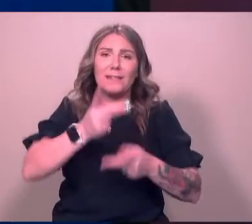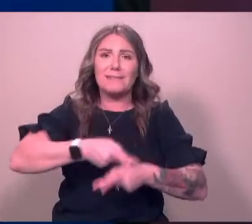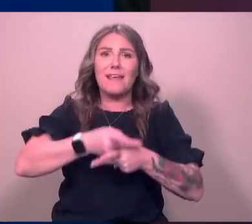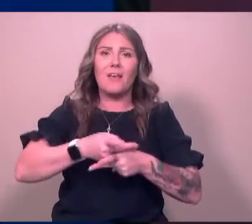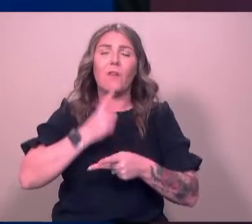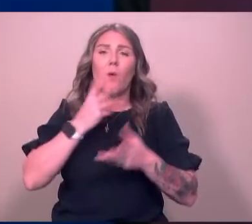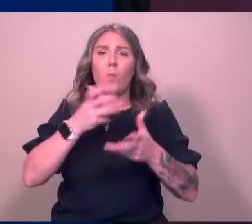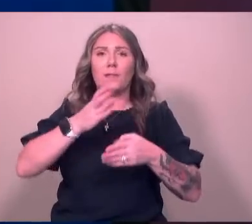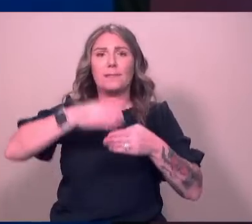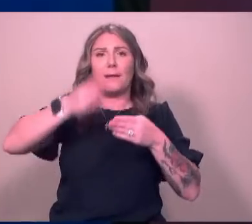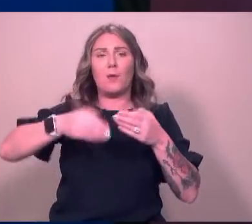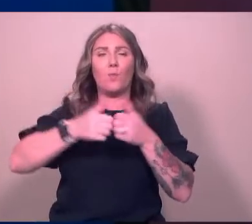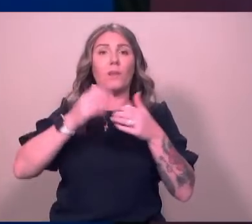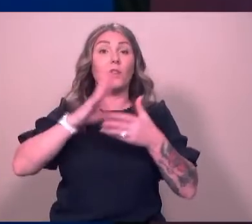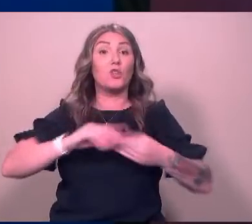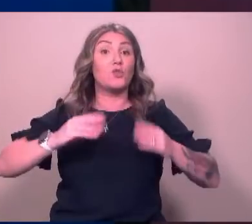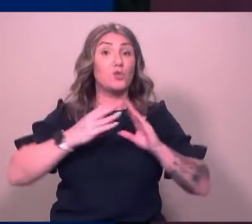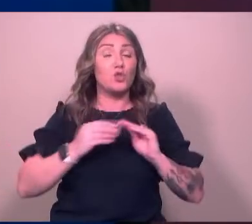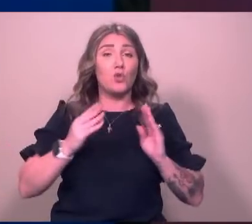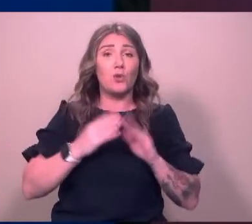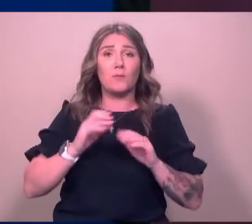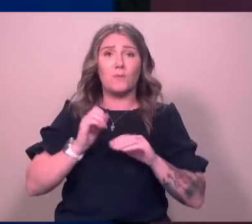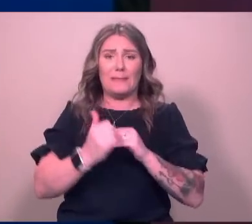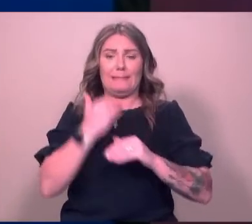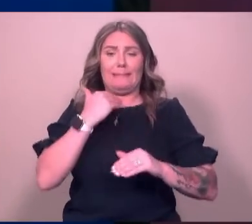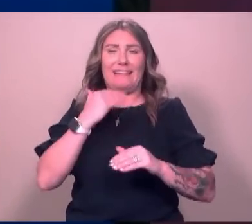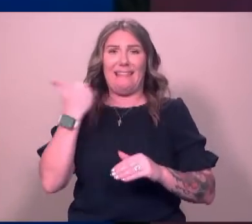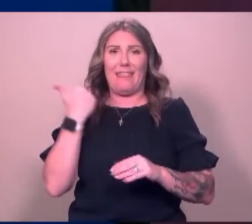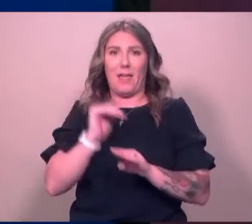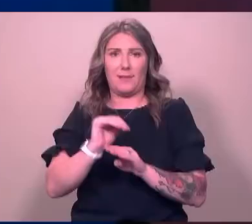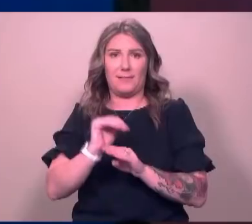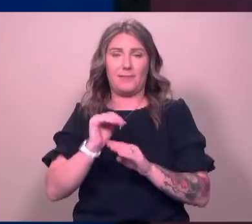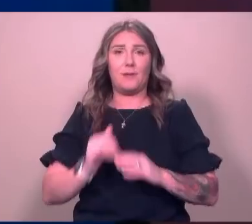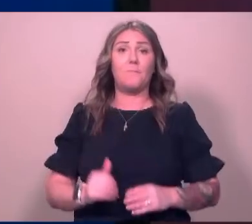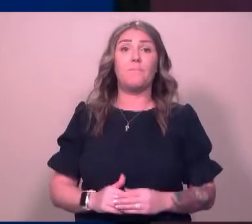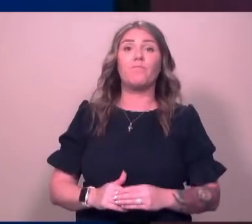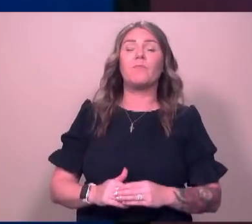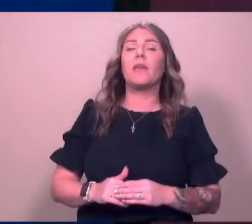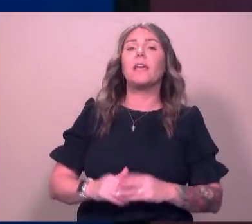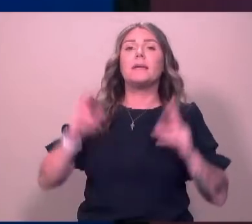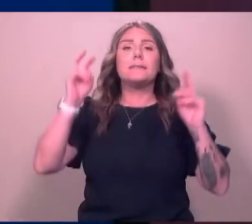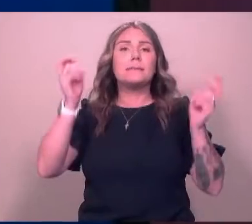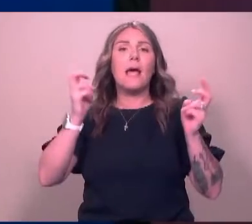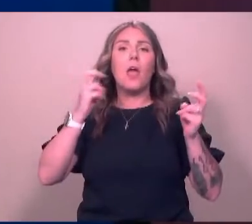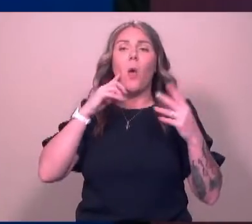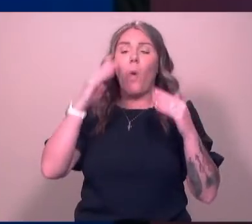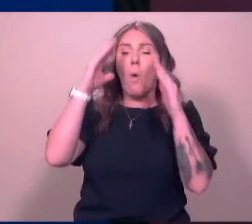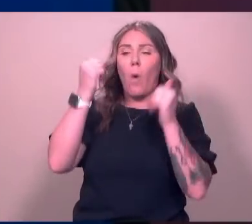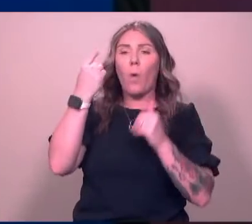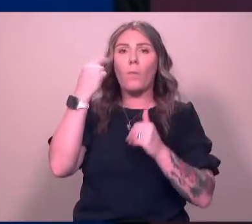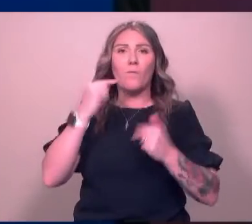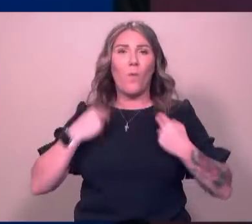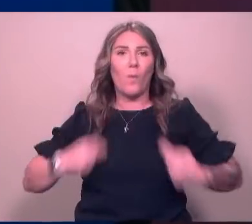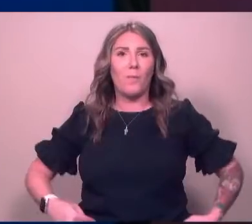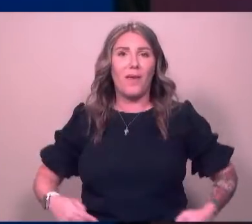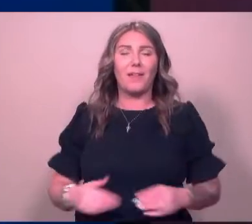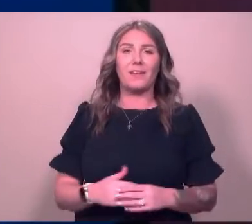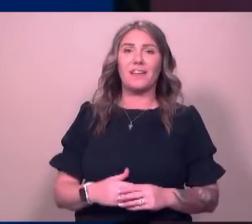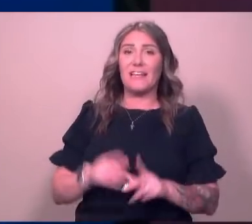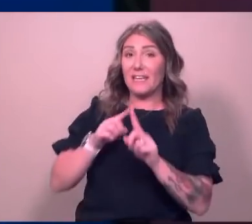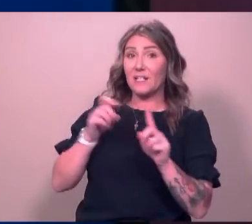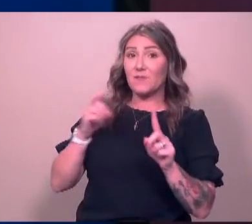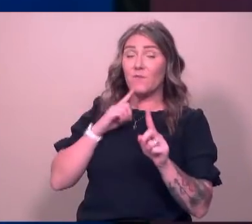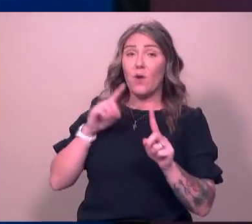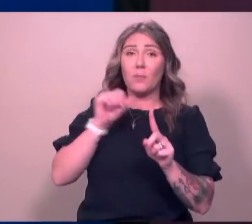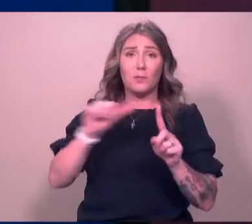want to end with a story. This was sent to me last night. It's entitled Hope for Humanity. It comes to me from an